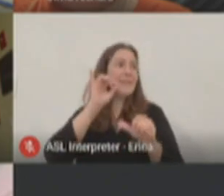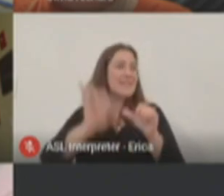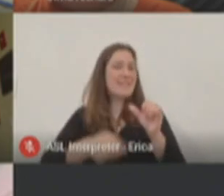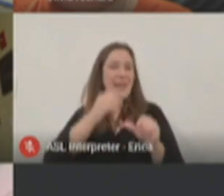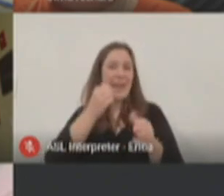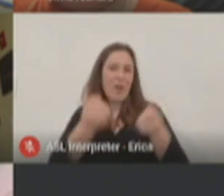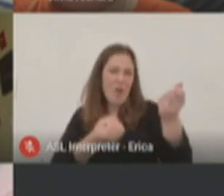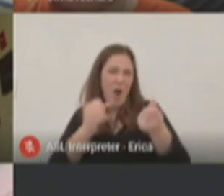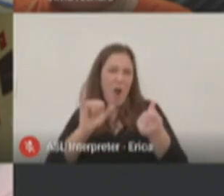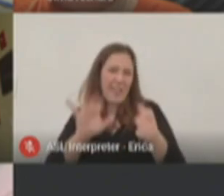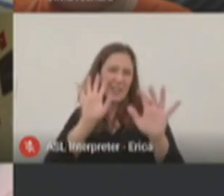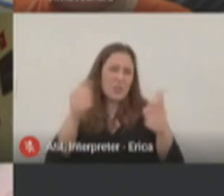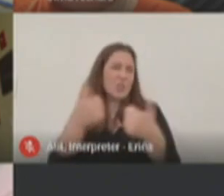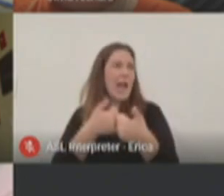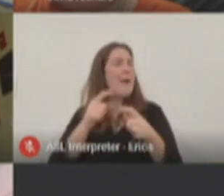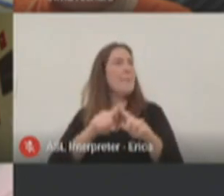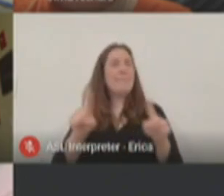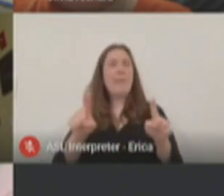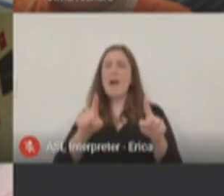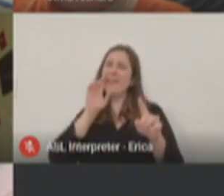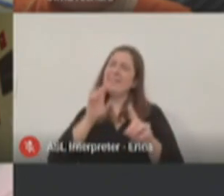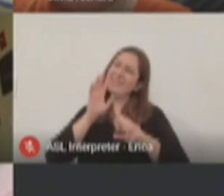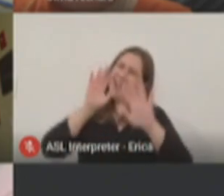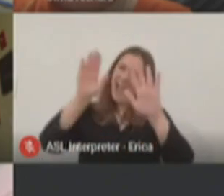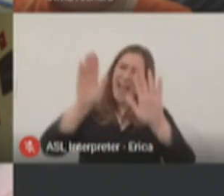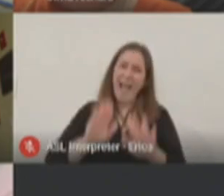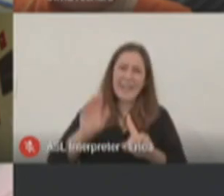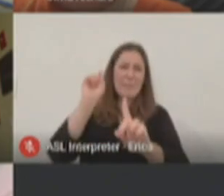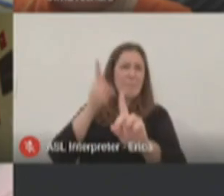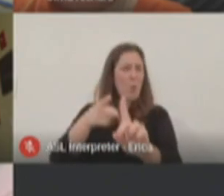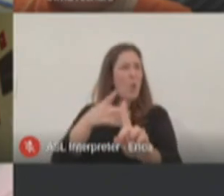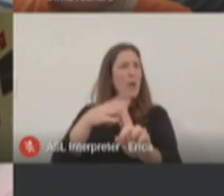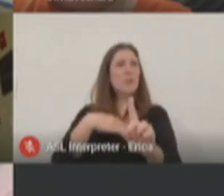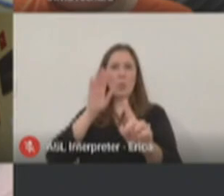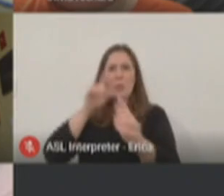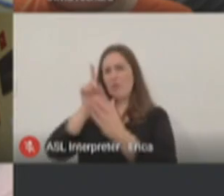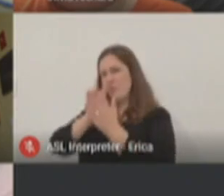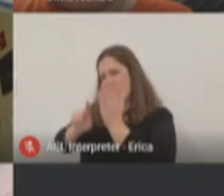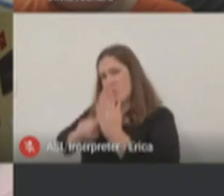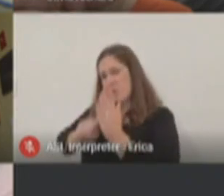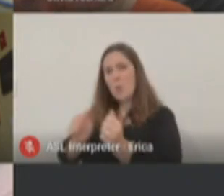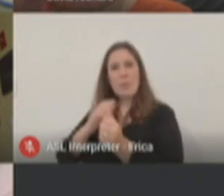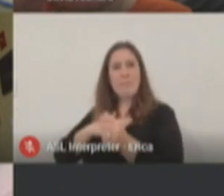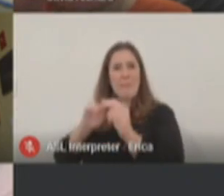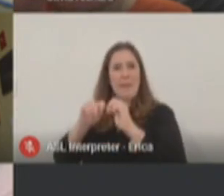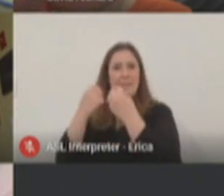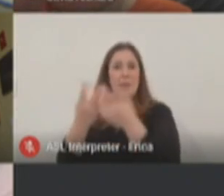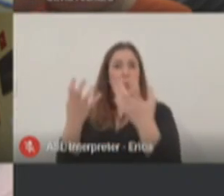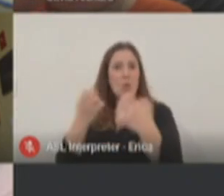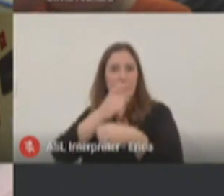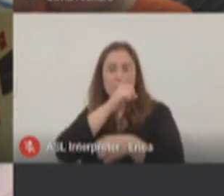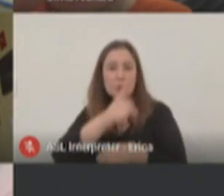excellent question you're raising, and I want us to look into it because we want to make sure that if there's a need for people to have